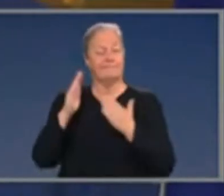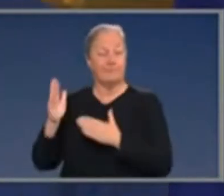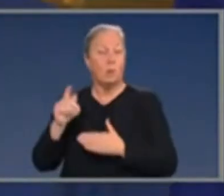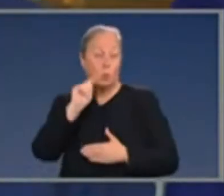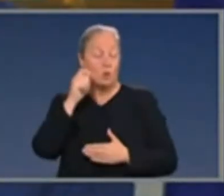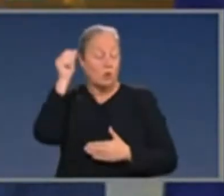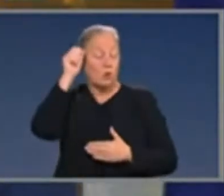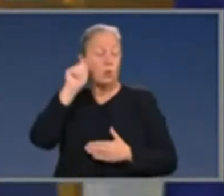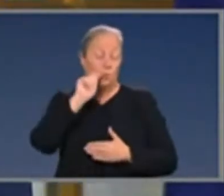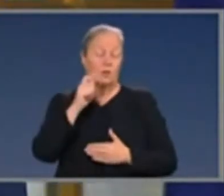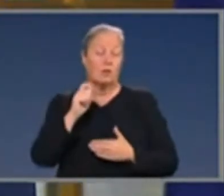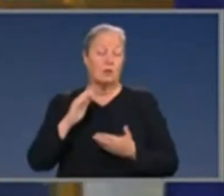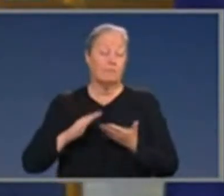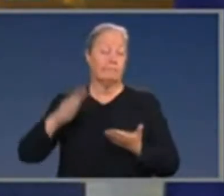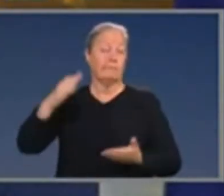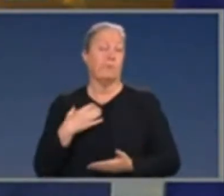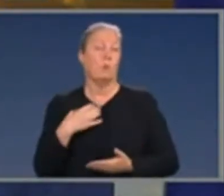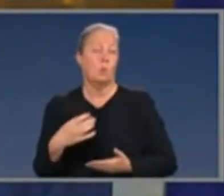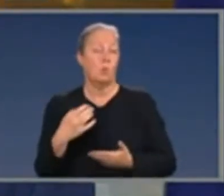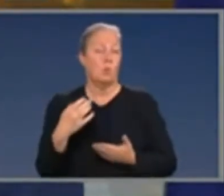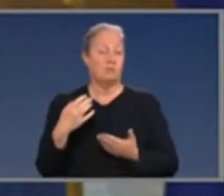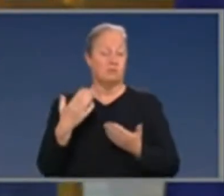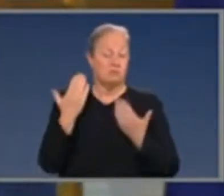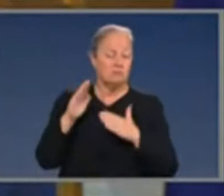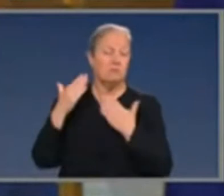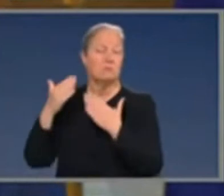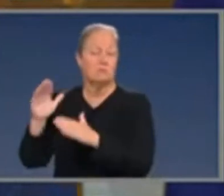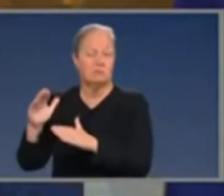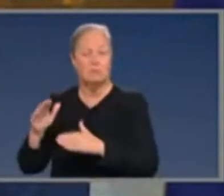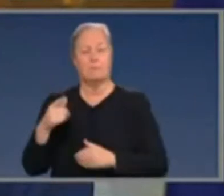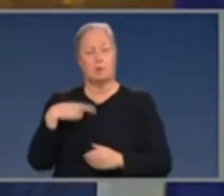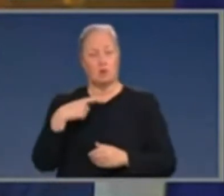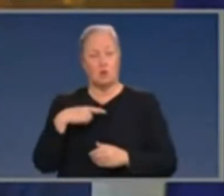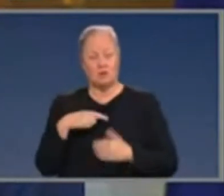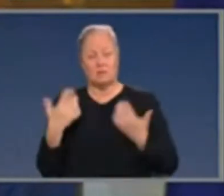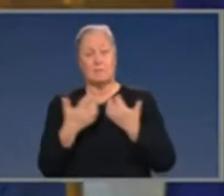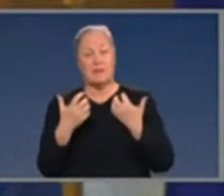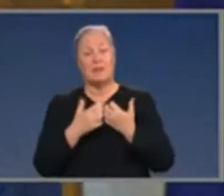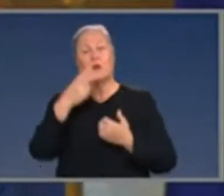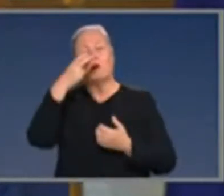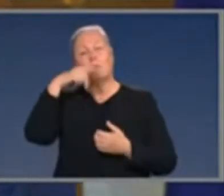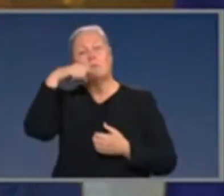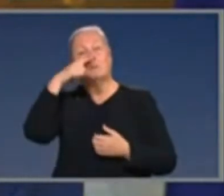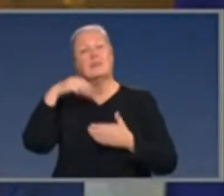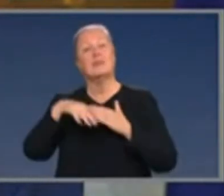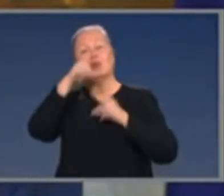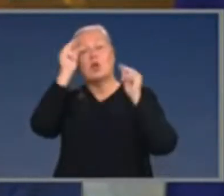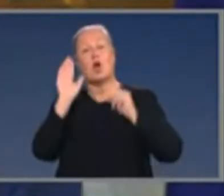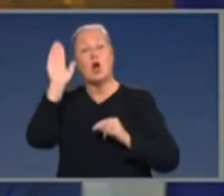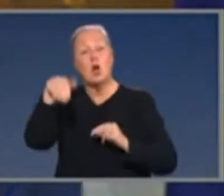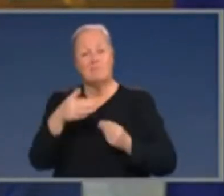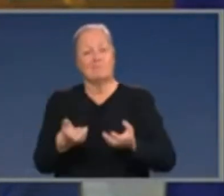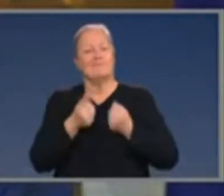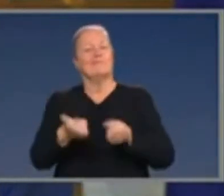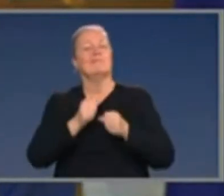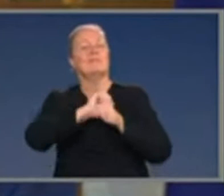more. There will be more deaths with the number of aged care recipients that are infected. We know that, it is a